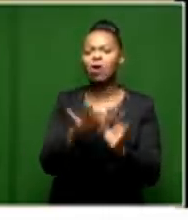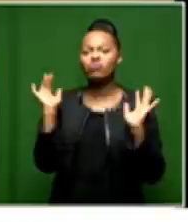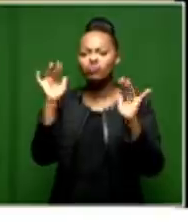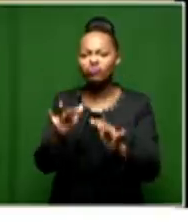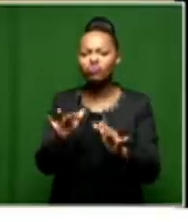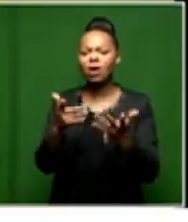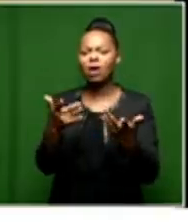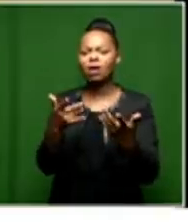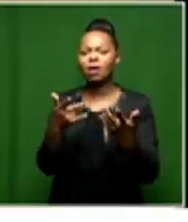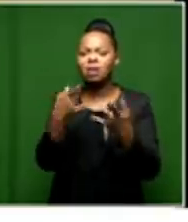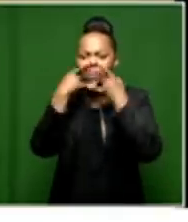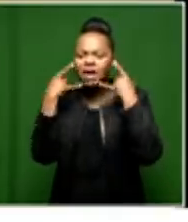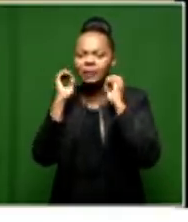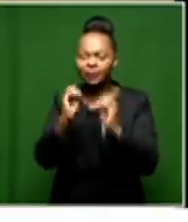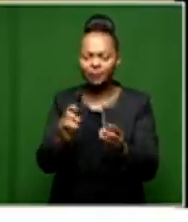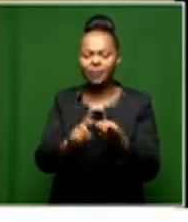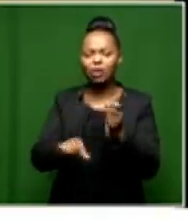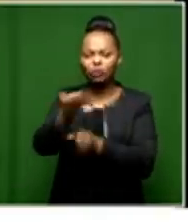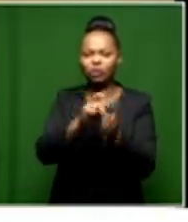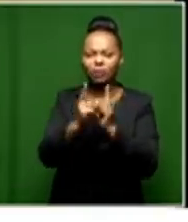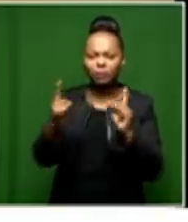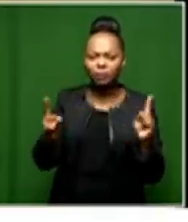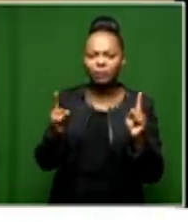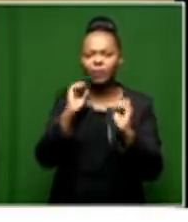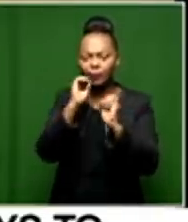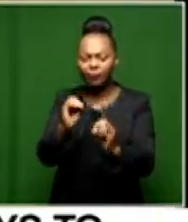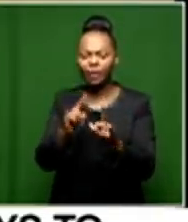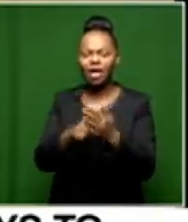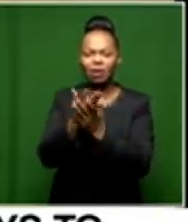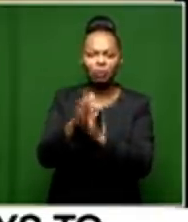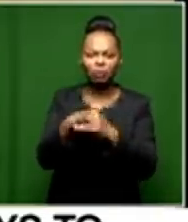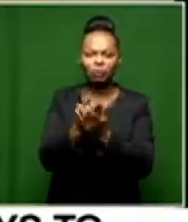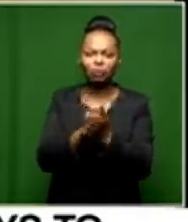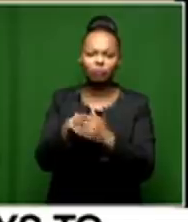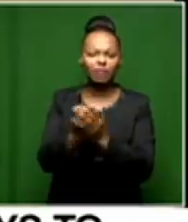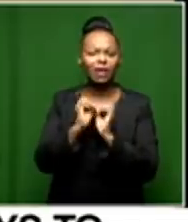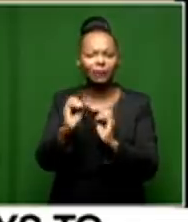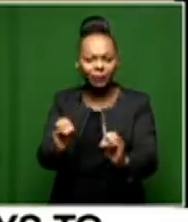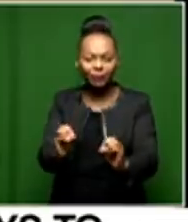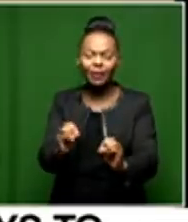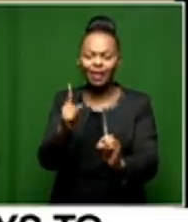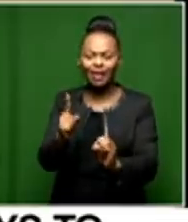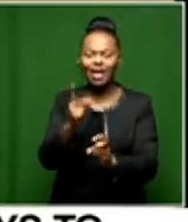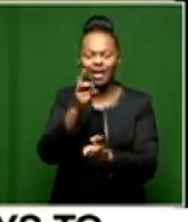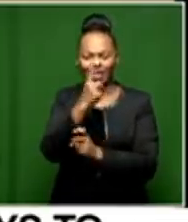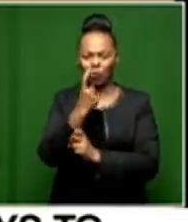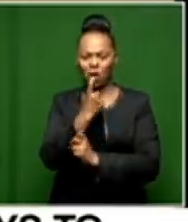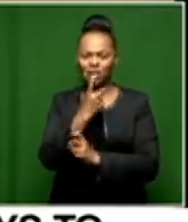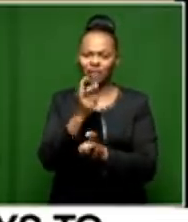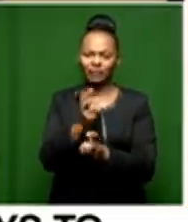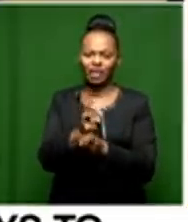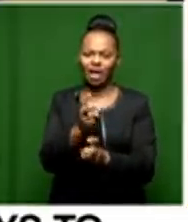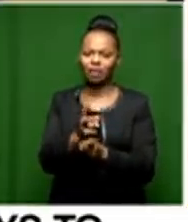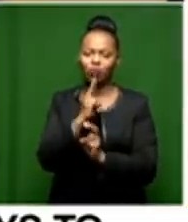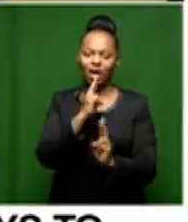wearing face masks, they're not social distancing, they're not washing their hands, is a difficult question to answer because the research isn't available yet.